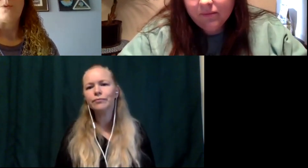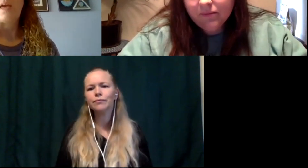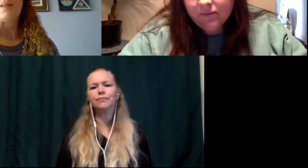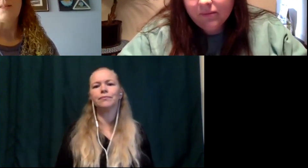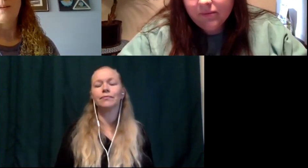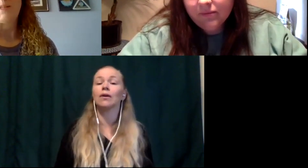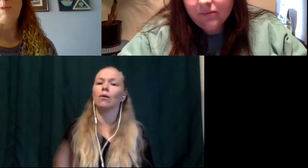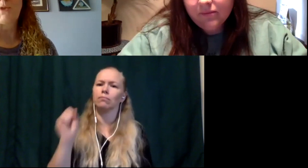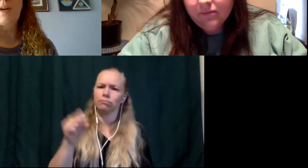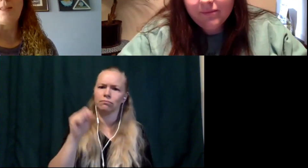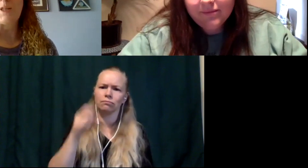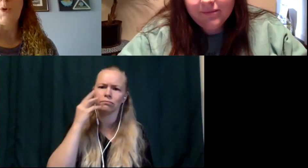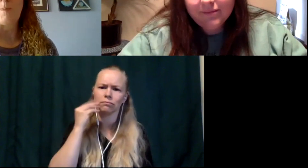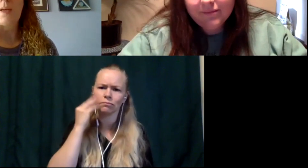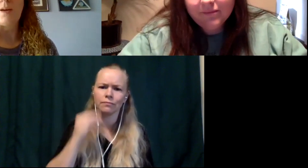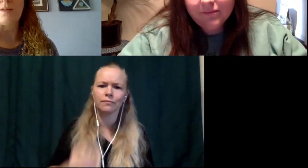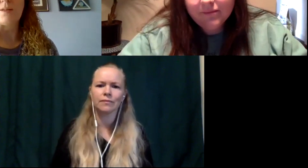Oh, yes. Especially writing